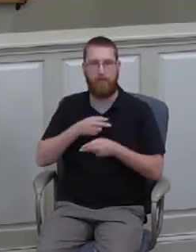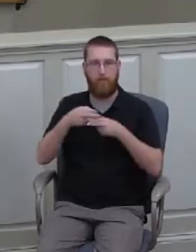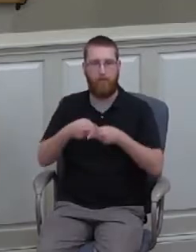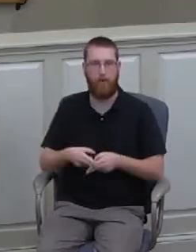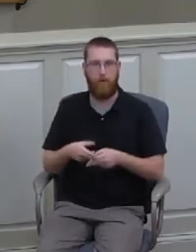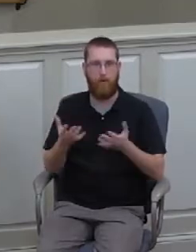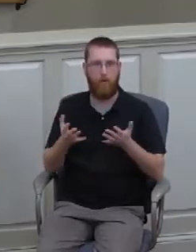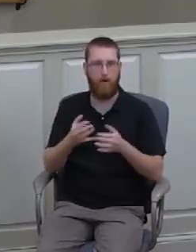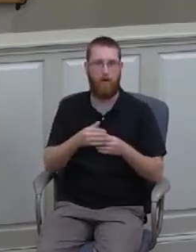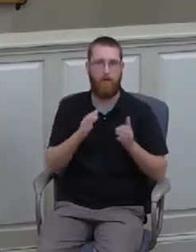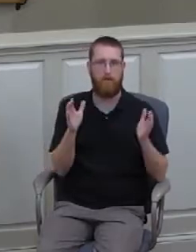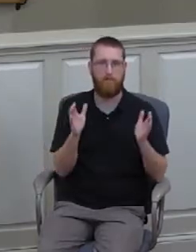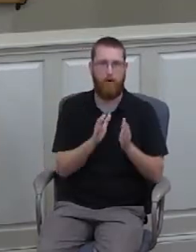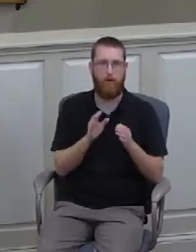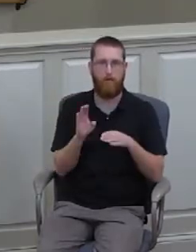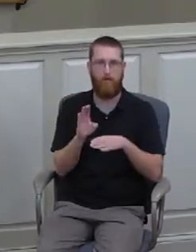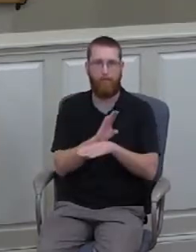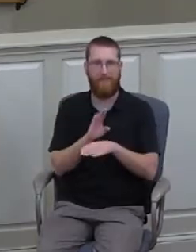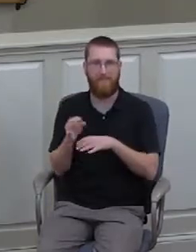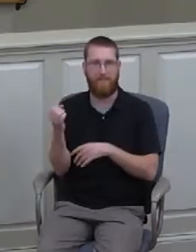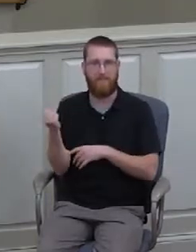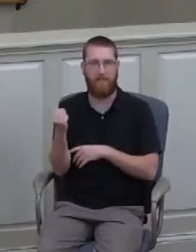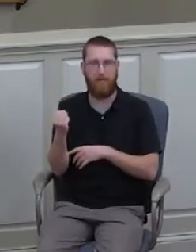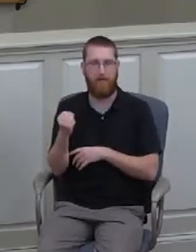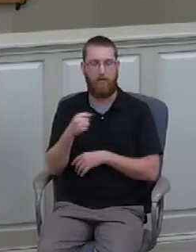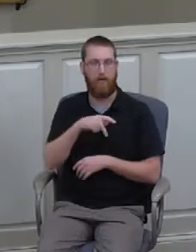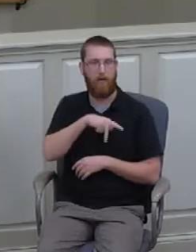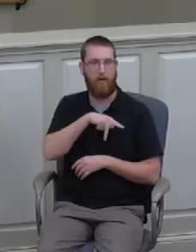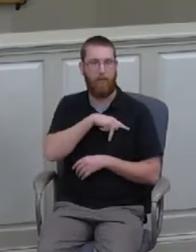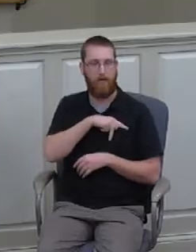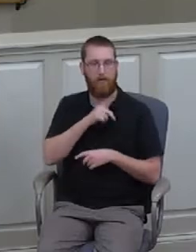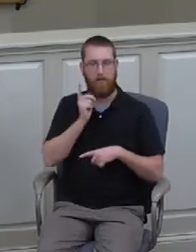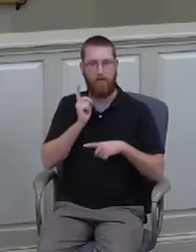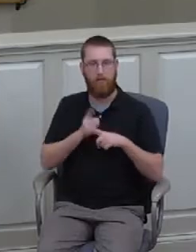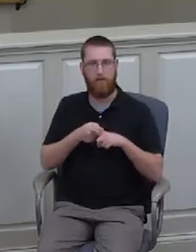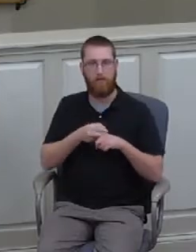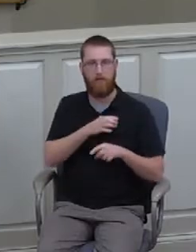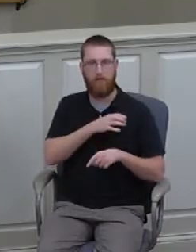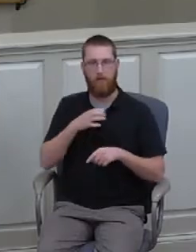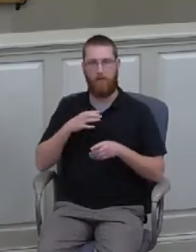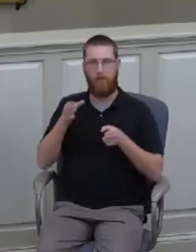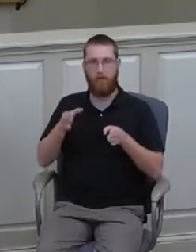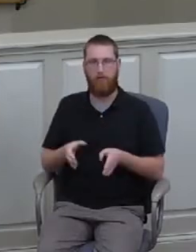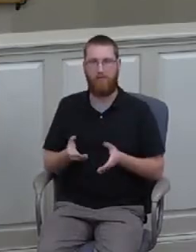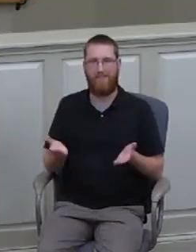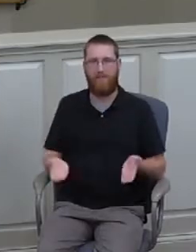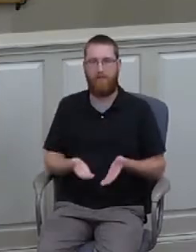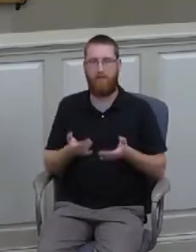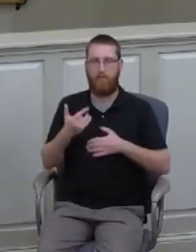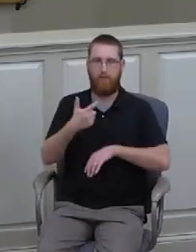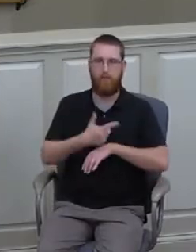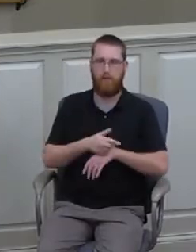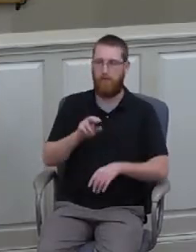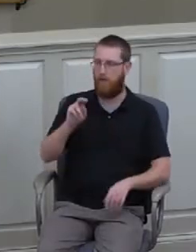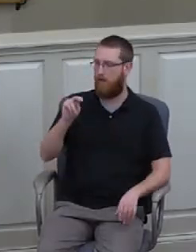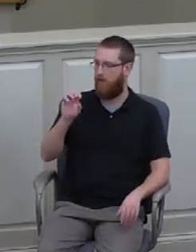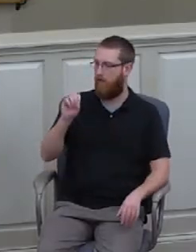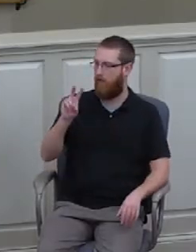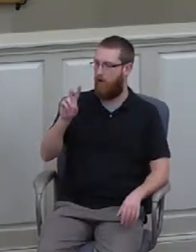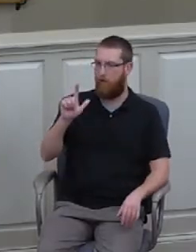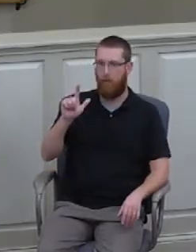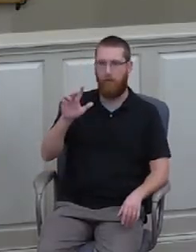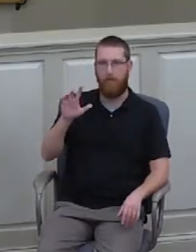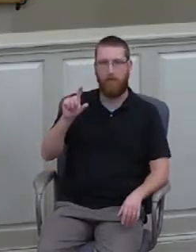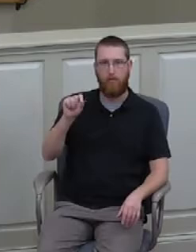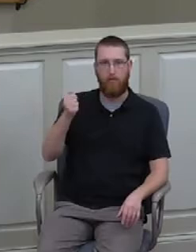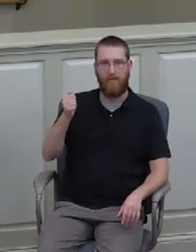Saturday. Now, therefore, Mayor G. Michael Parris and the City Commissioners of the City of Danville, on this 25th day of November